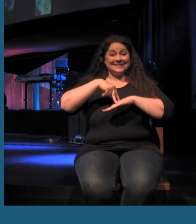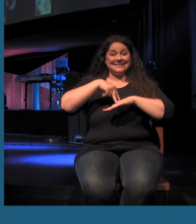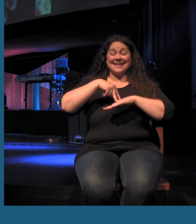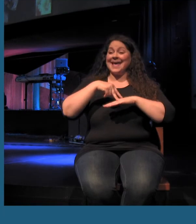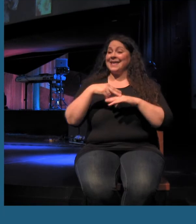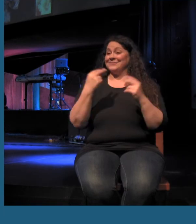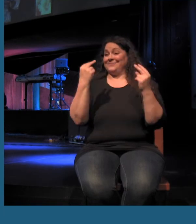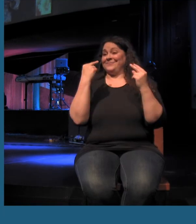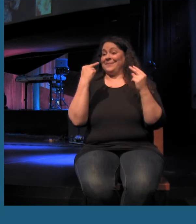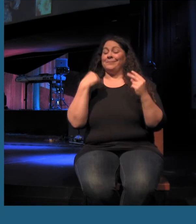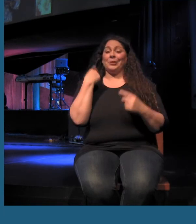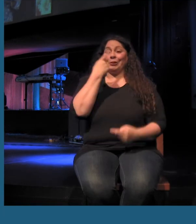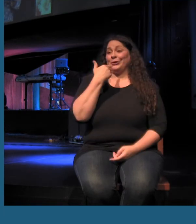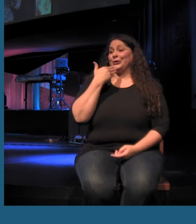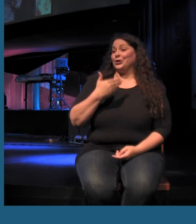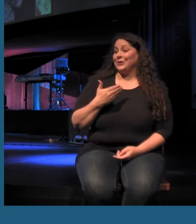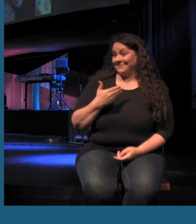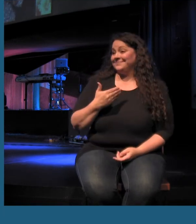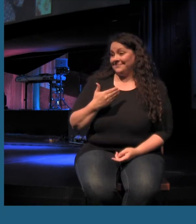it's easy to look good.